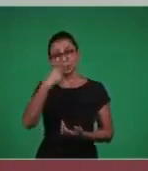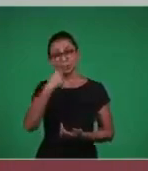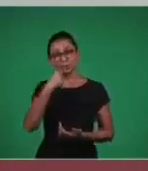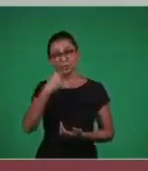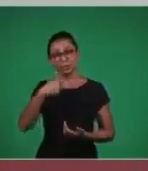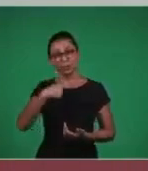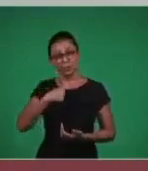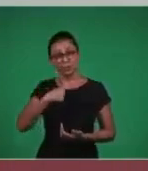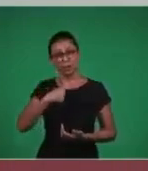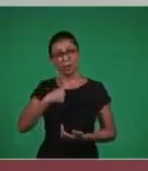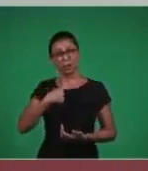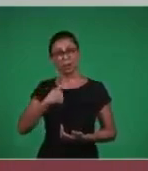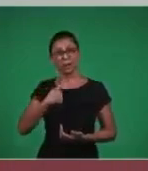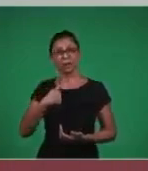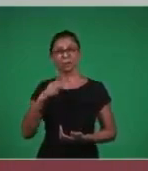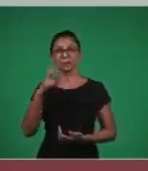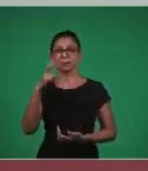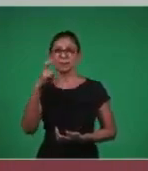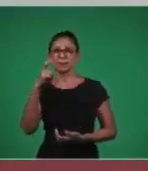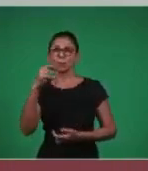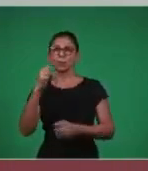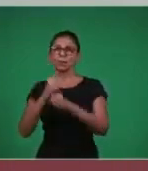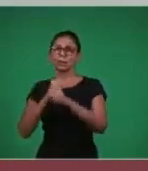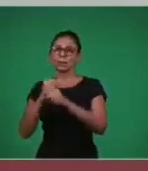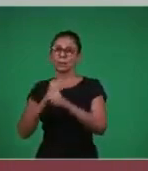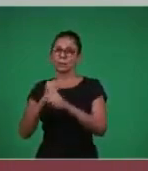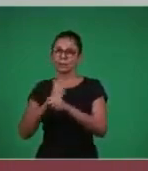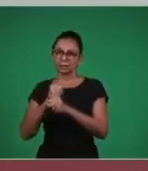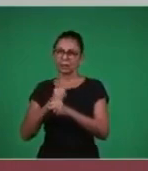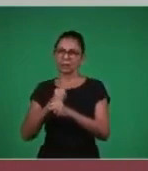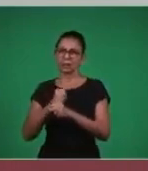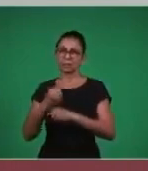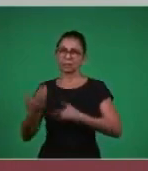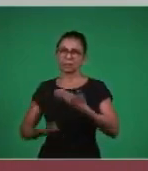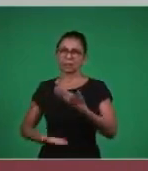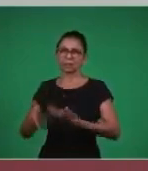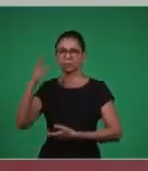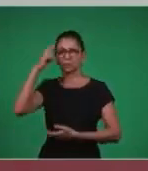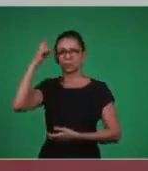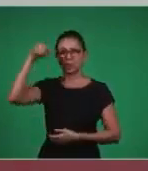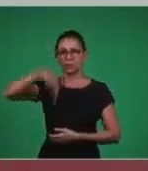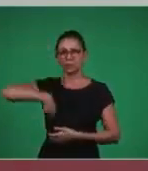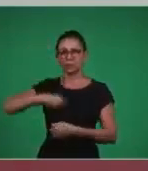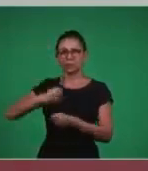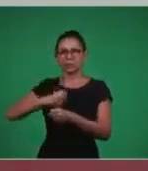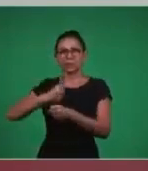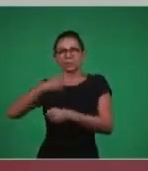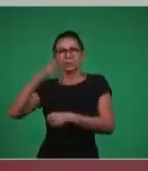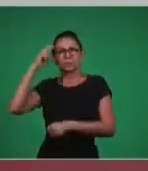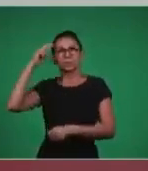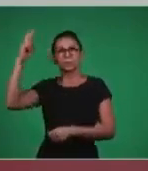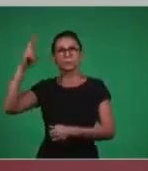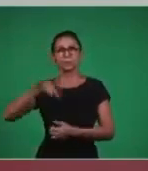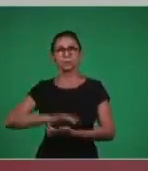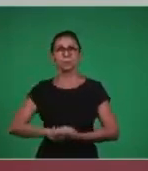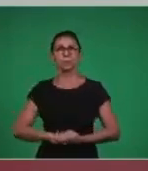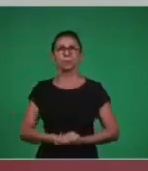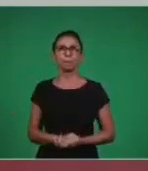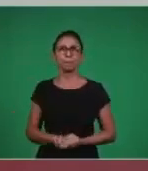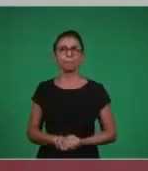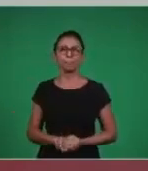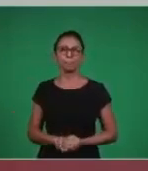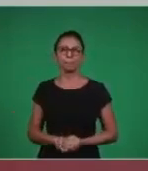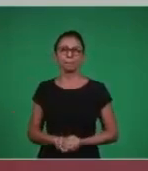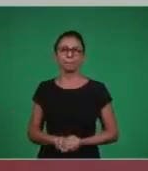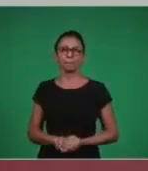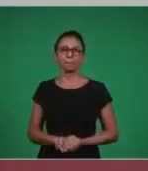Because for 50 years I've been living in this church. It was in the Sunday school,